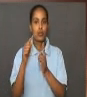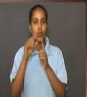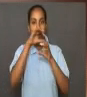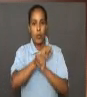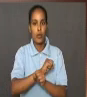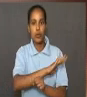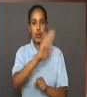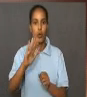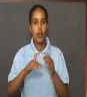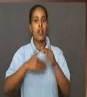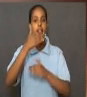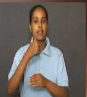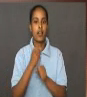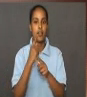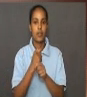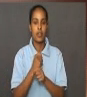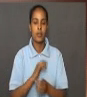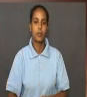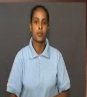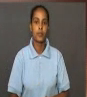complete your next activity.